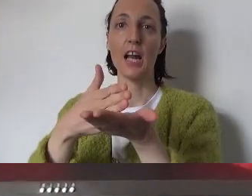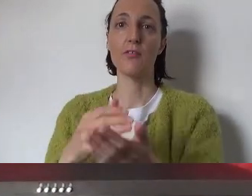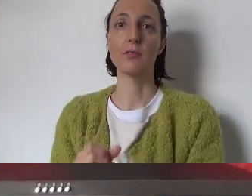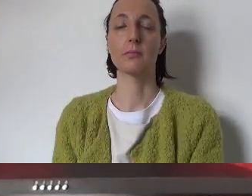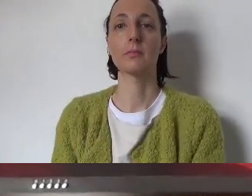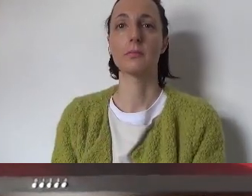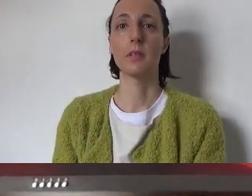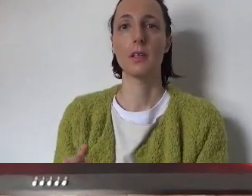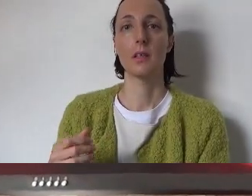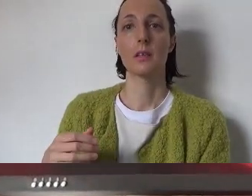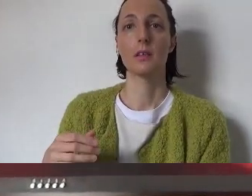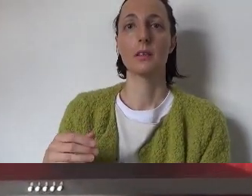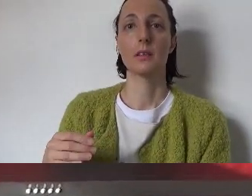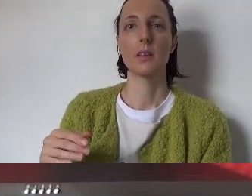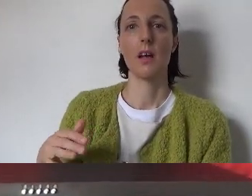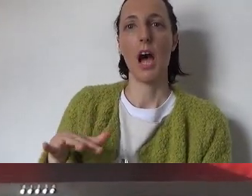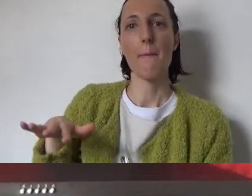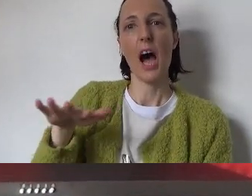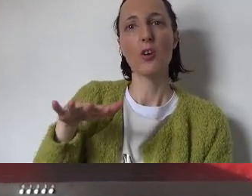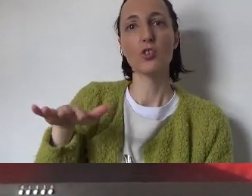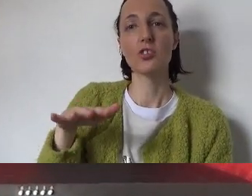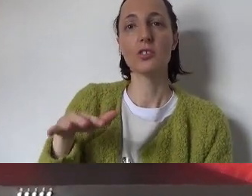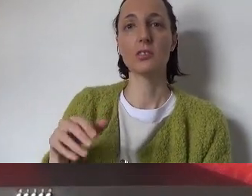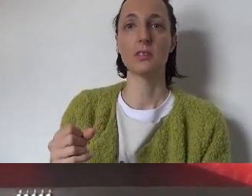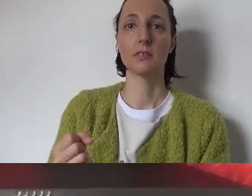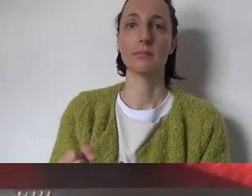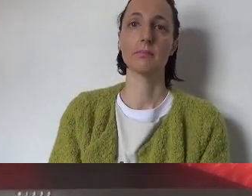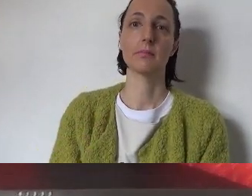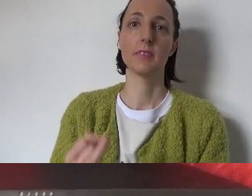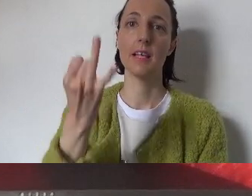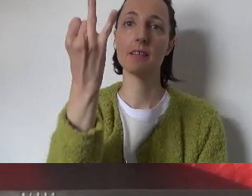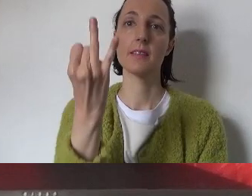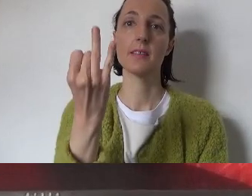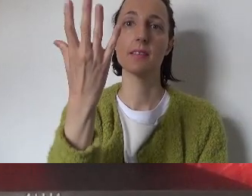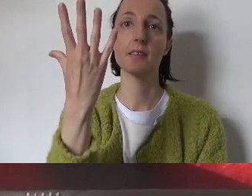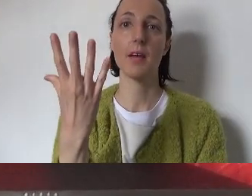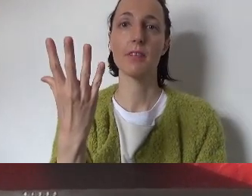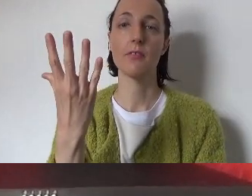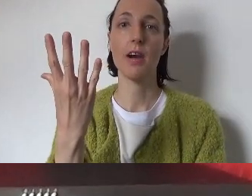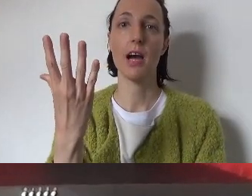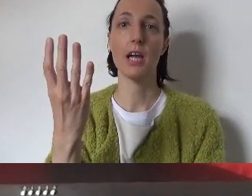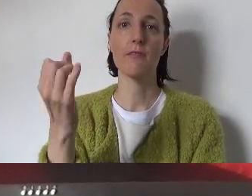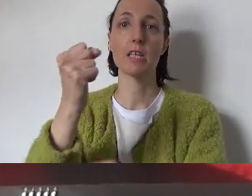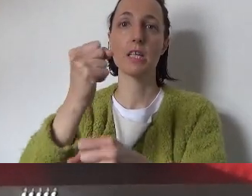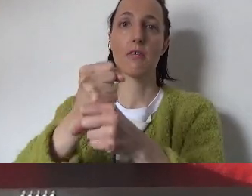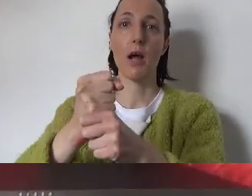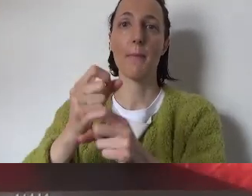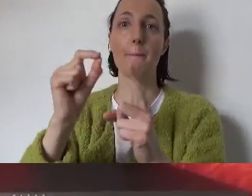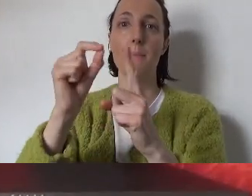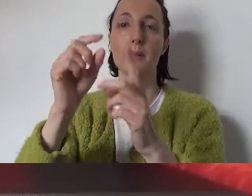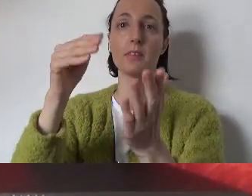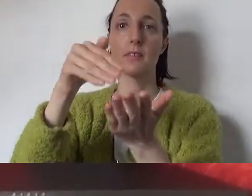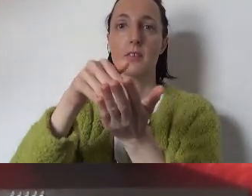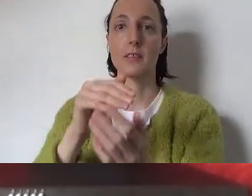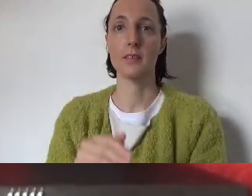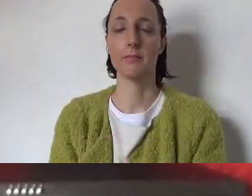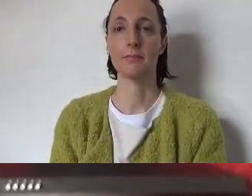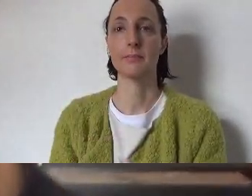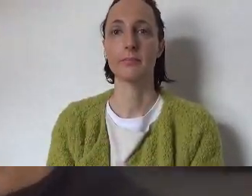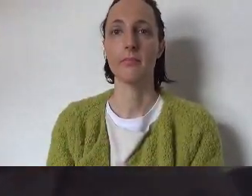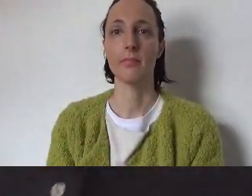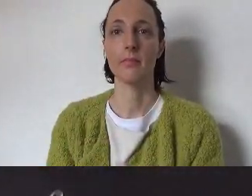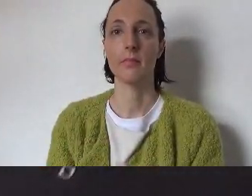There was 150 grams of parmesan. Now I use around half of them, 75-80 grams. And this